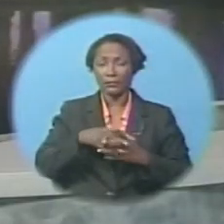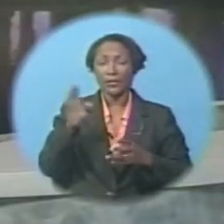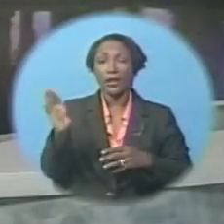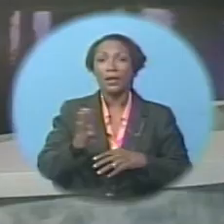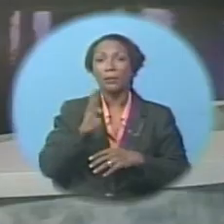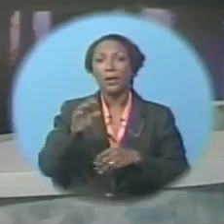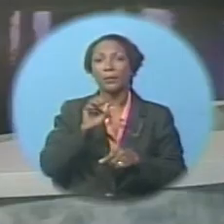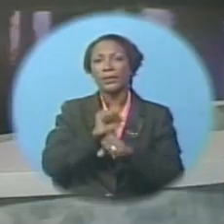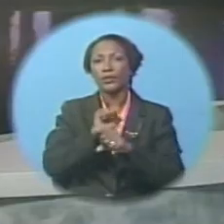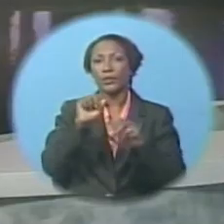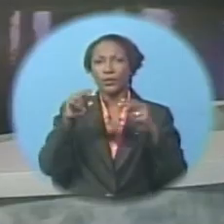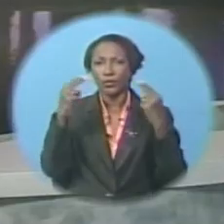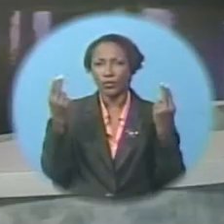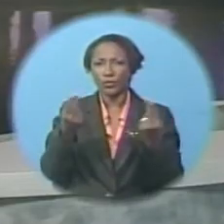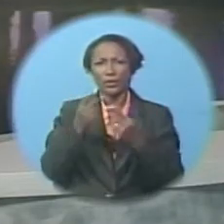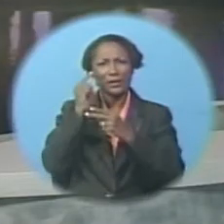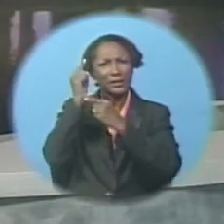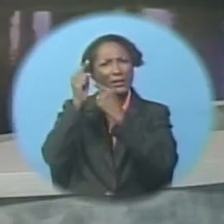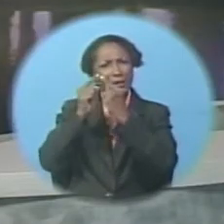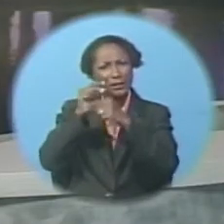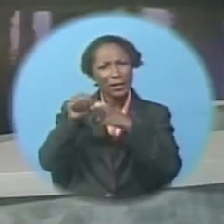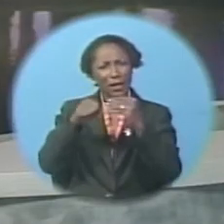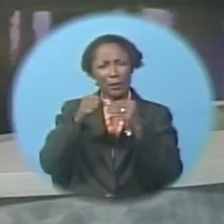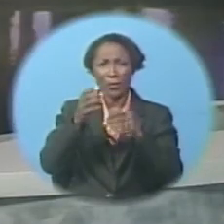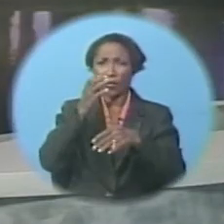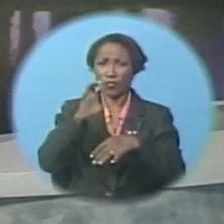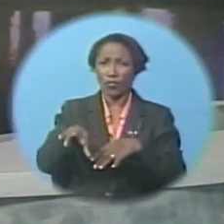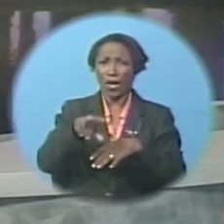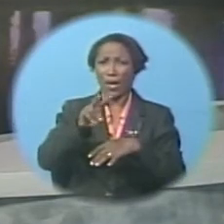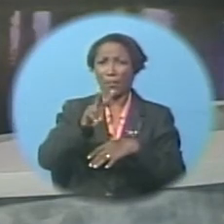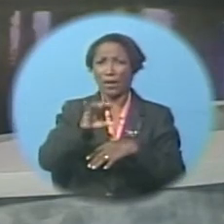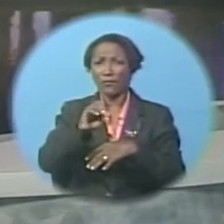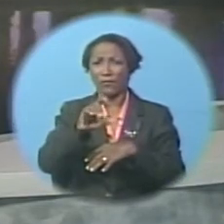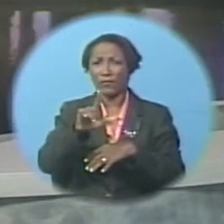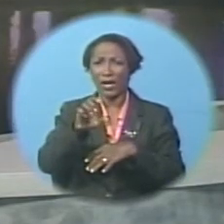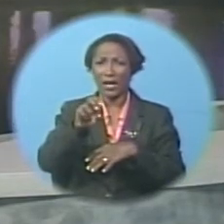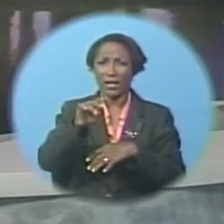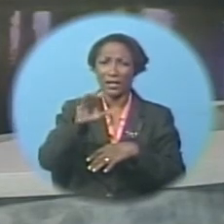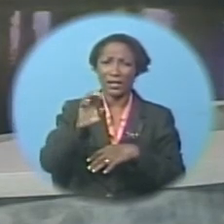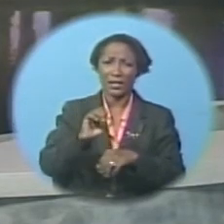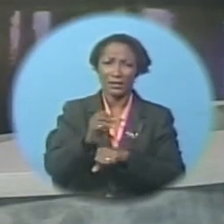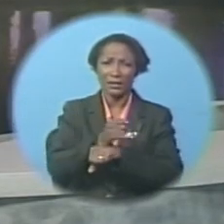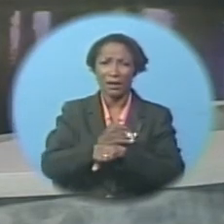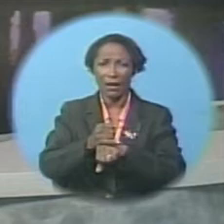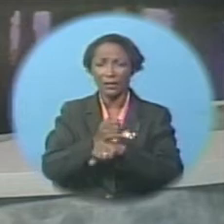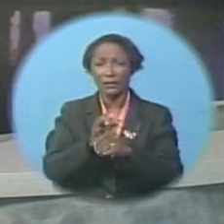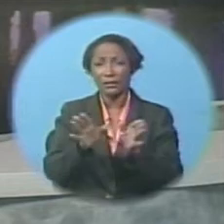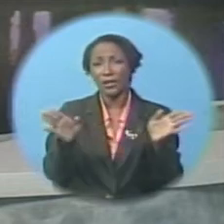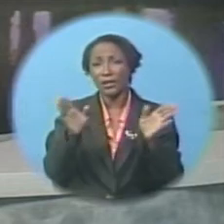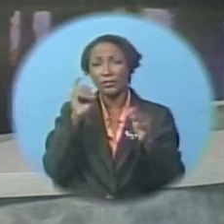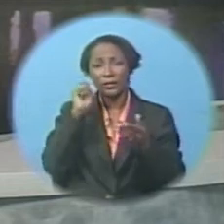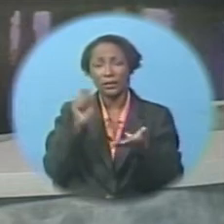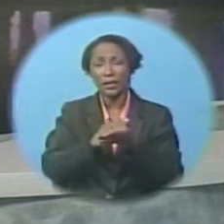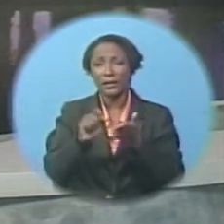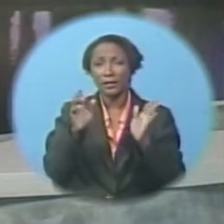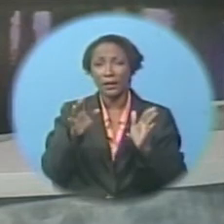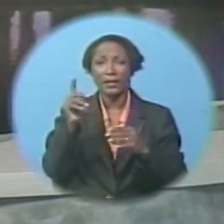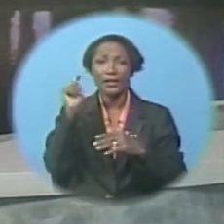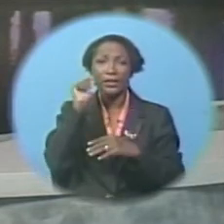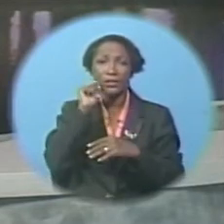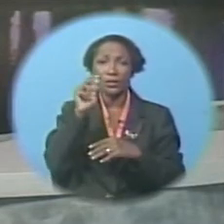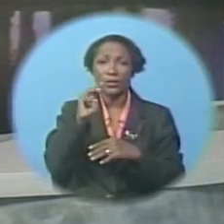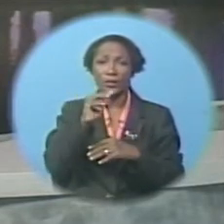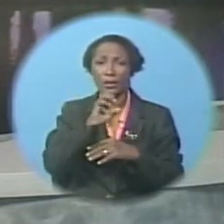The Barbados Workers' Union is concerned about crime and violence on the island, and General Secretary Tony Moore says a resolution on peace will